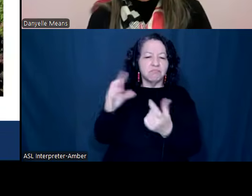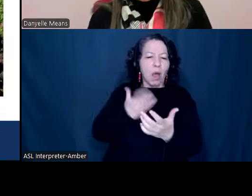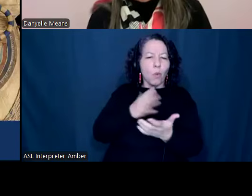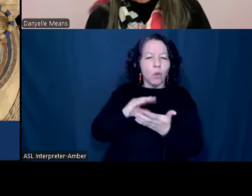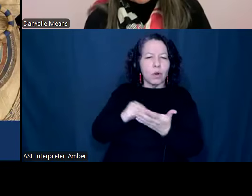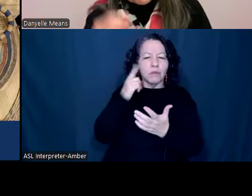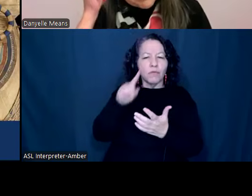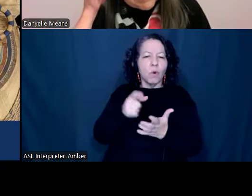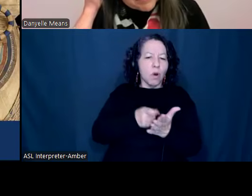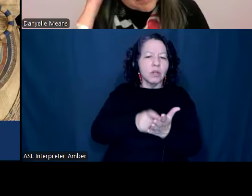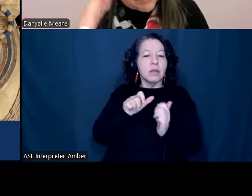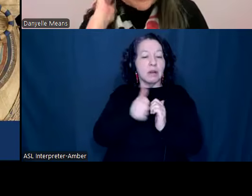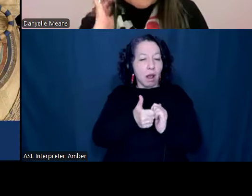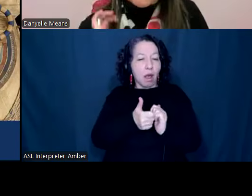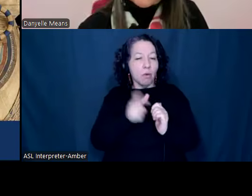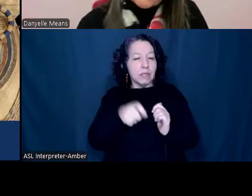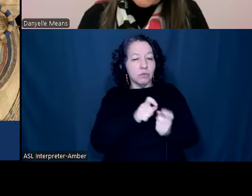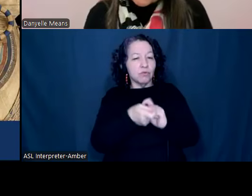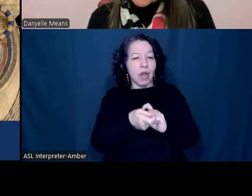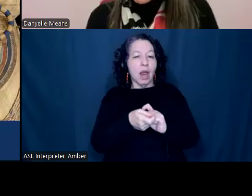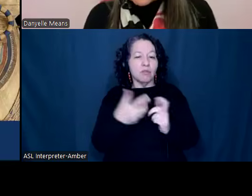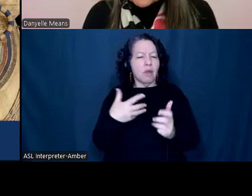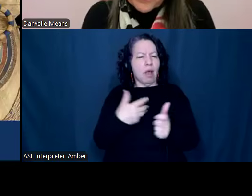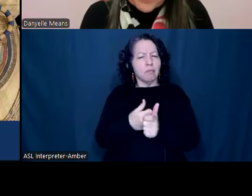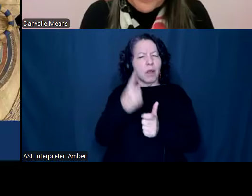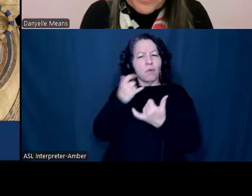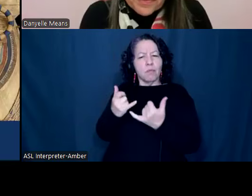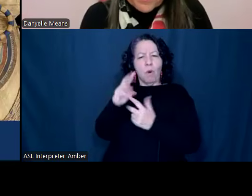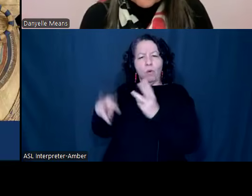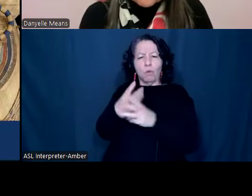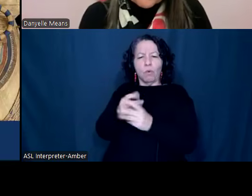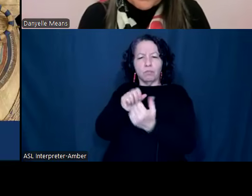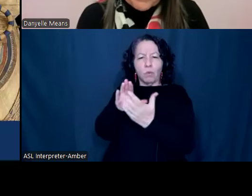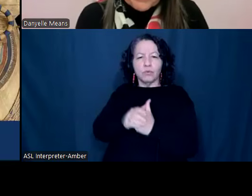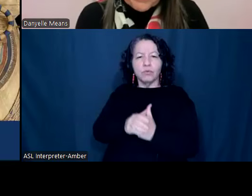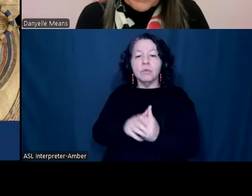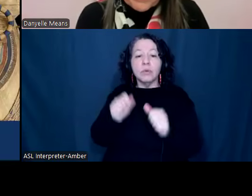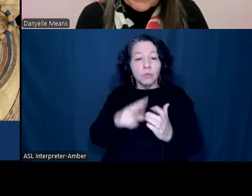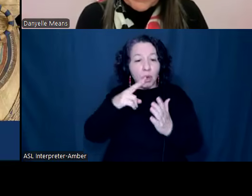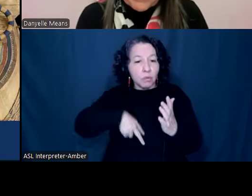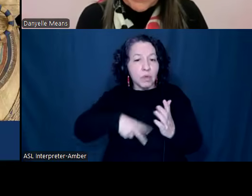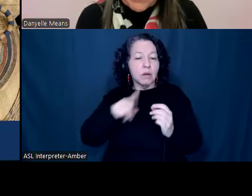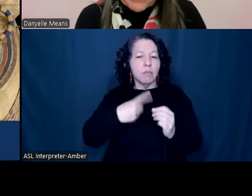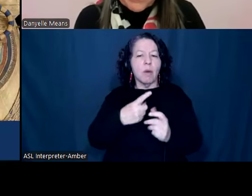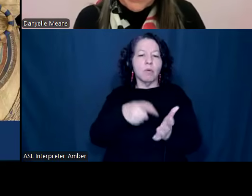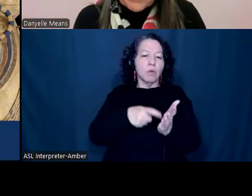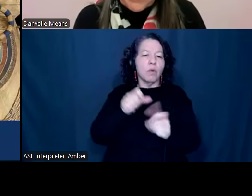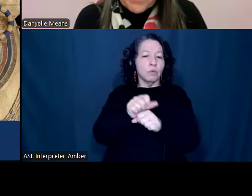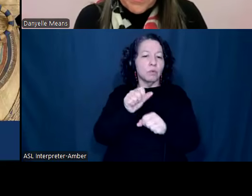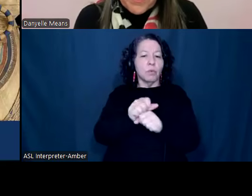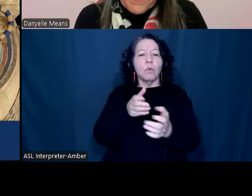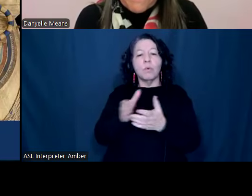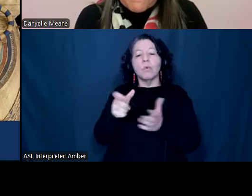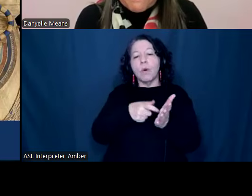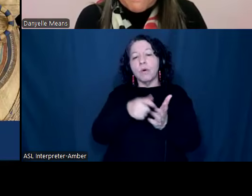in the modern world. You can read about the work that archaeologists do in Archaeology magazine, which